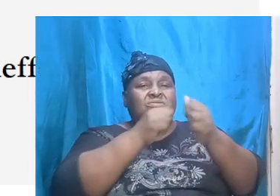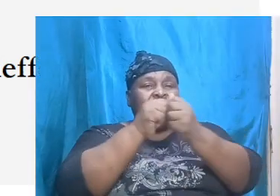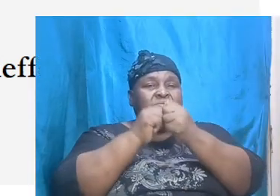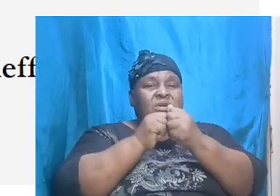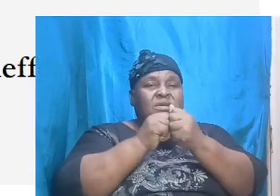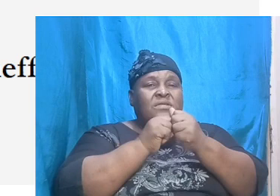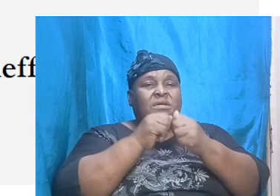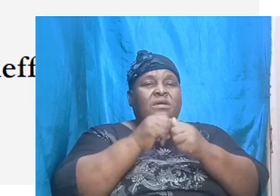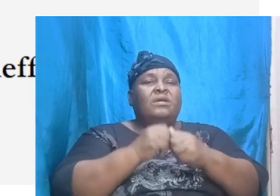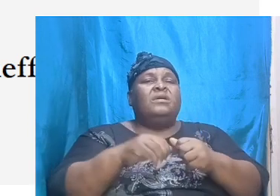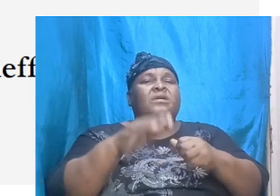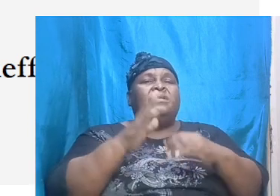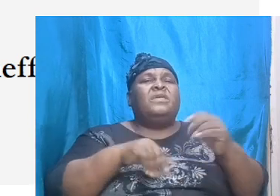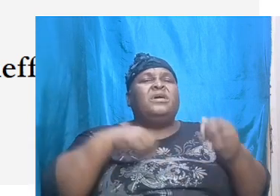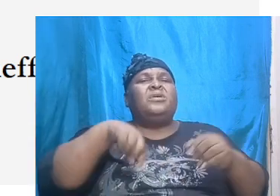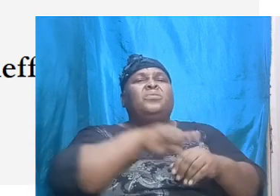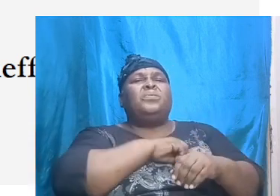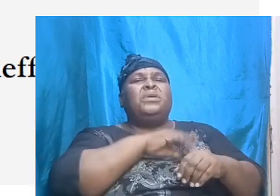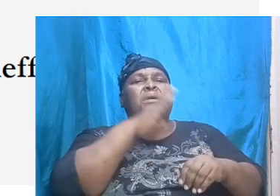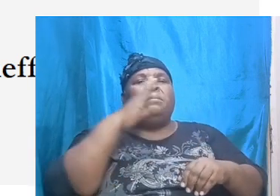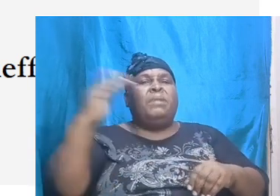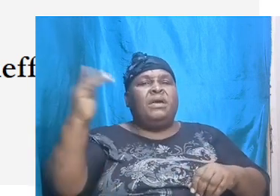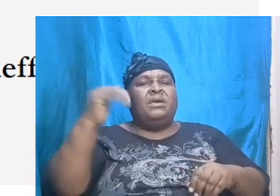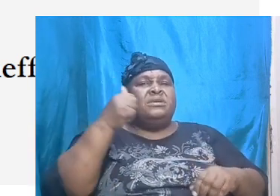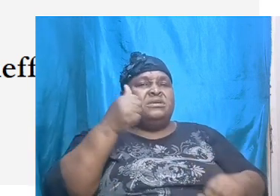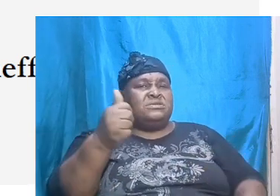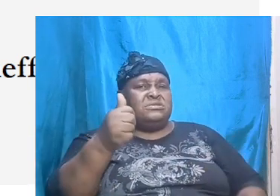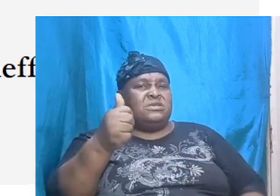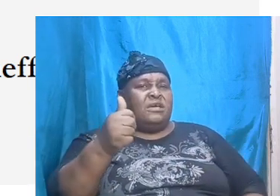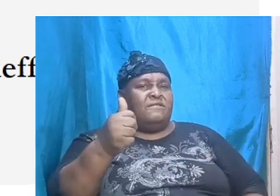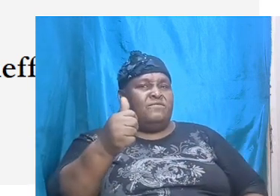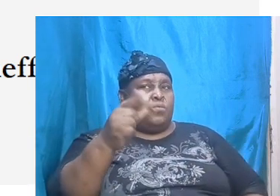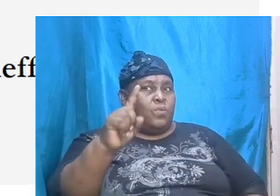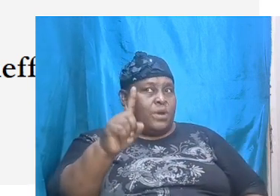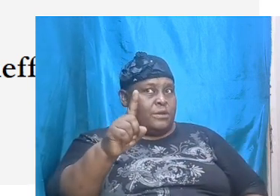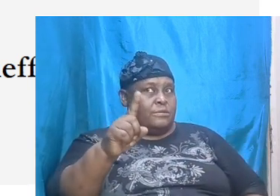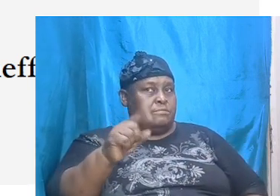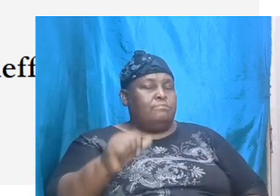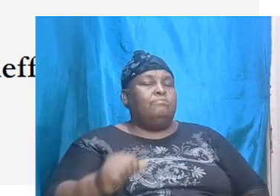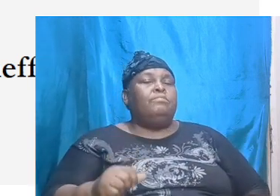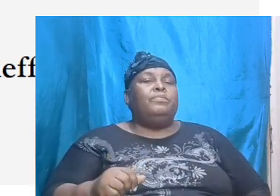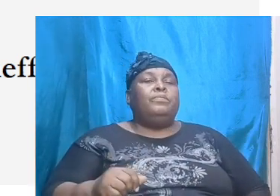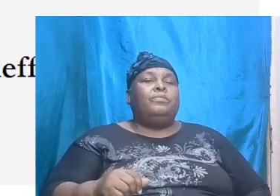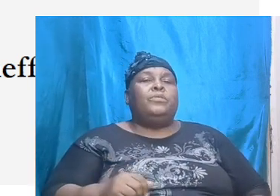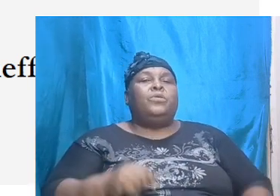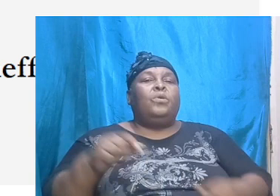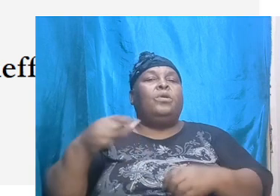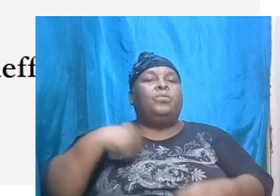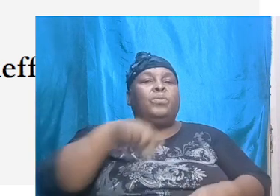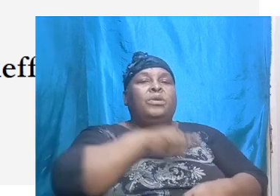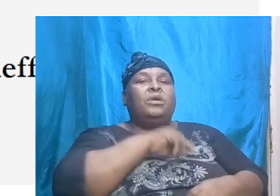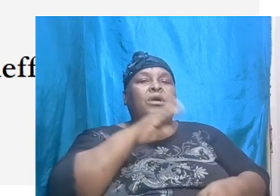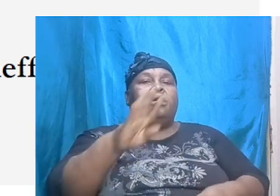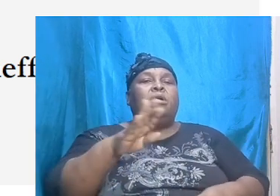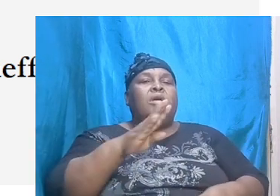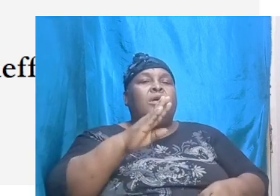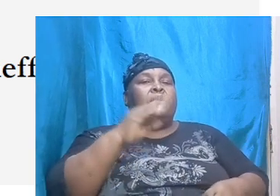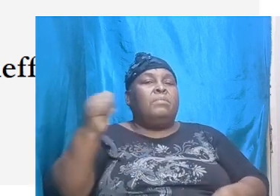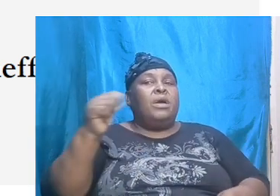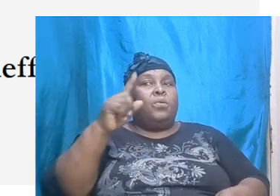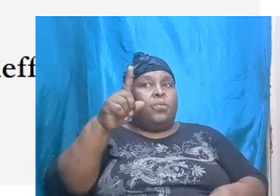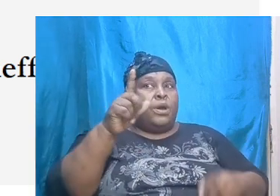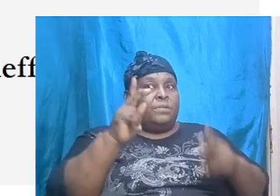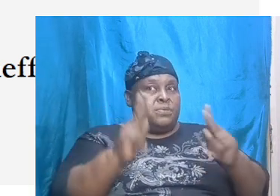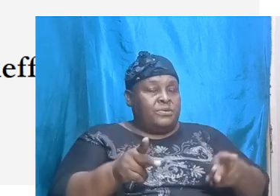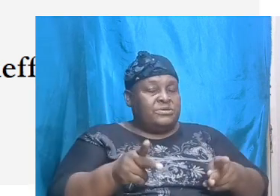ourselves. Let me say that again. We are stronger together than we are by ourselves. I know all of